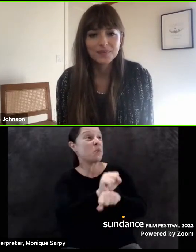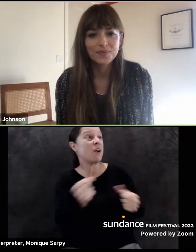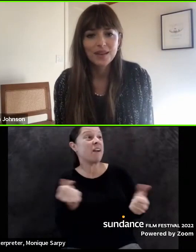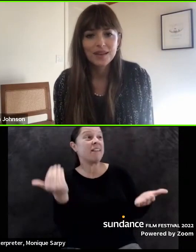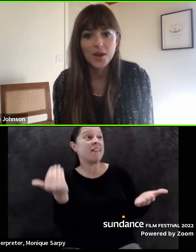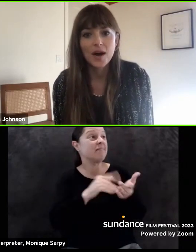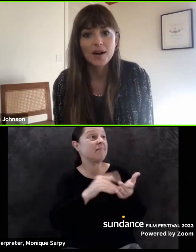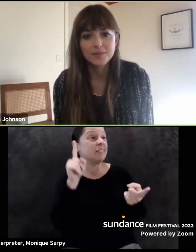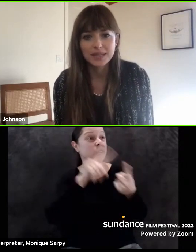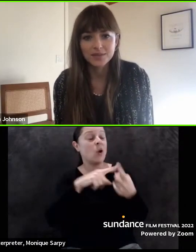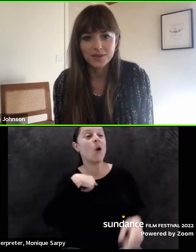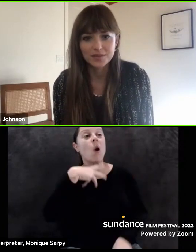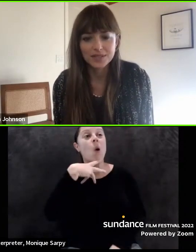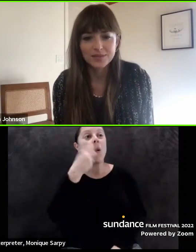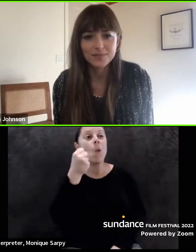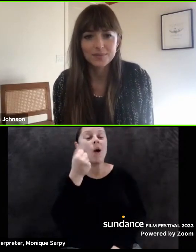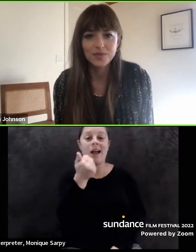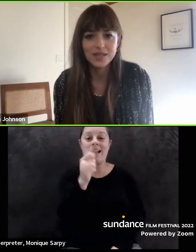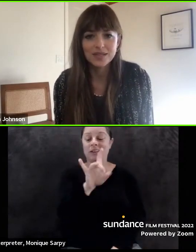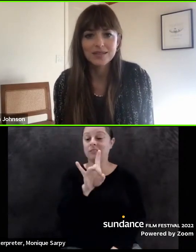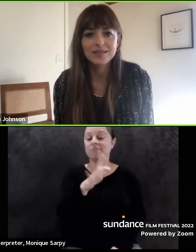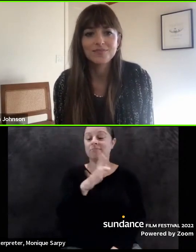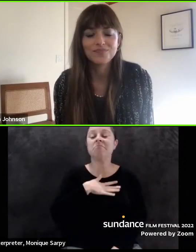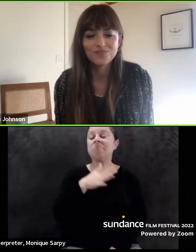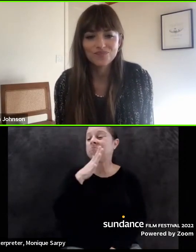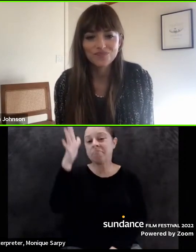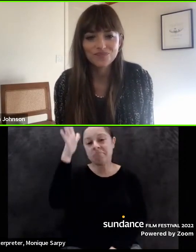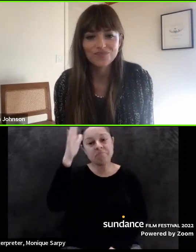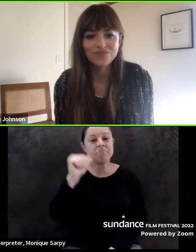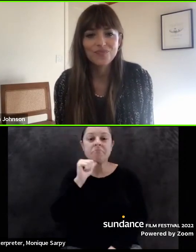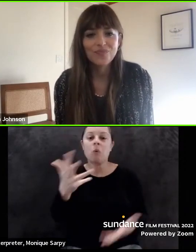to not be involved in movies.